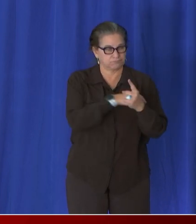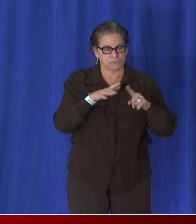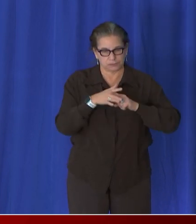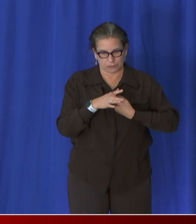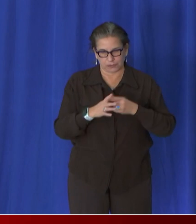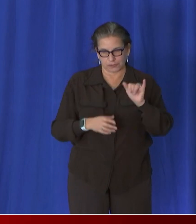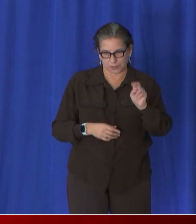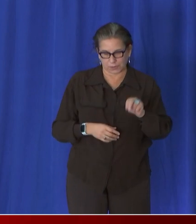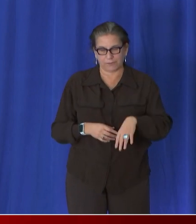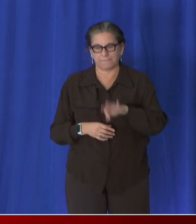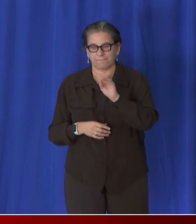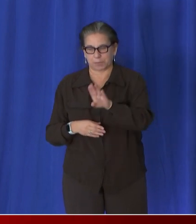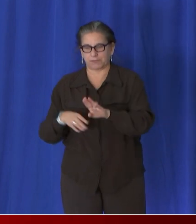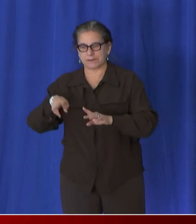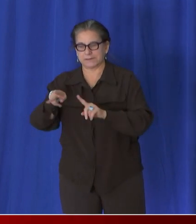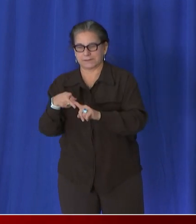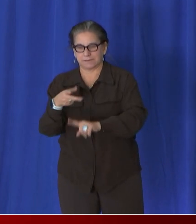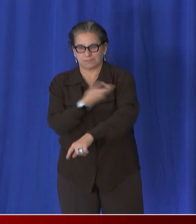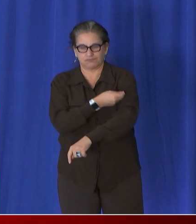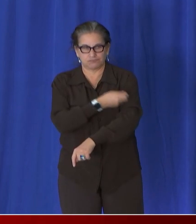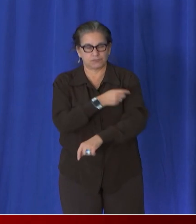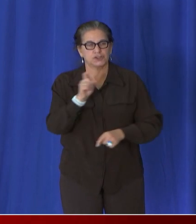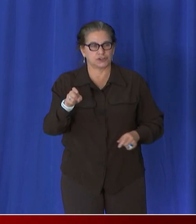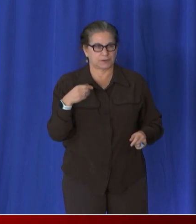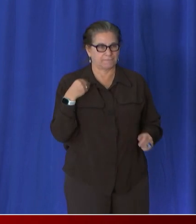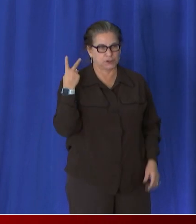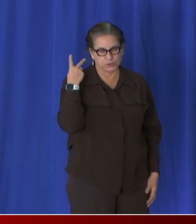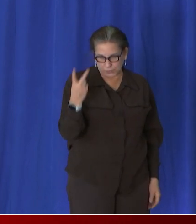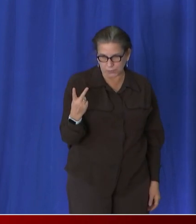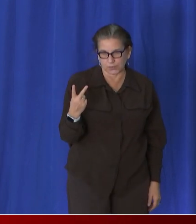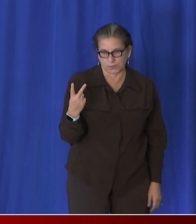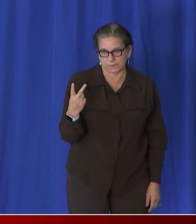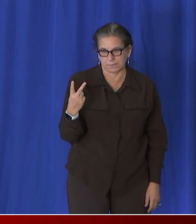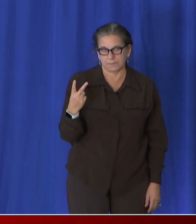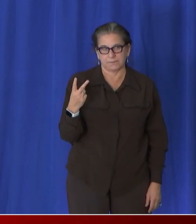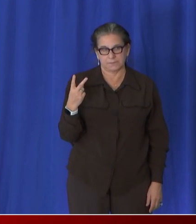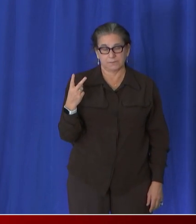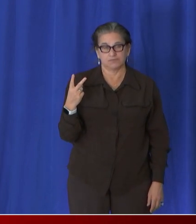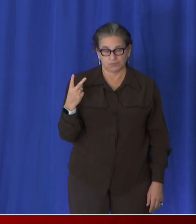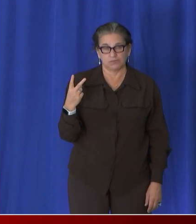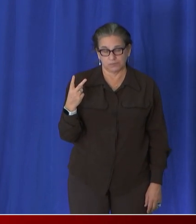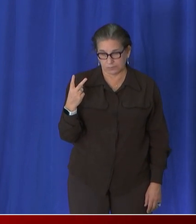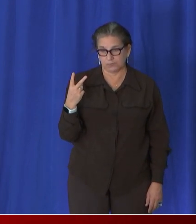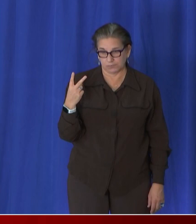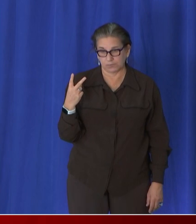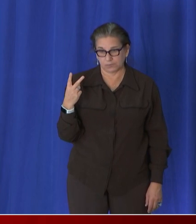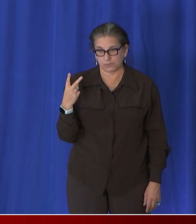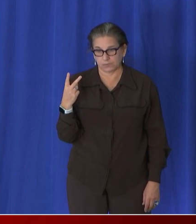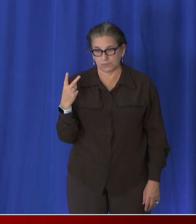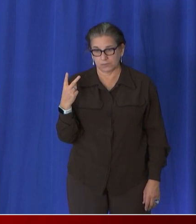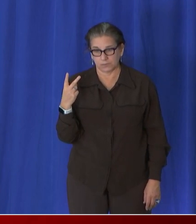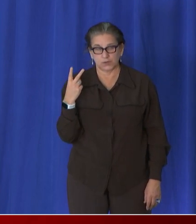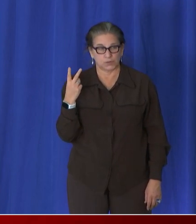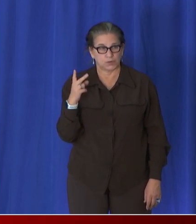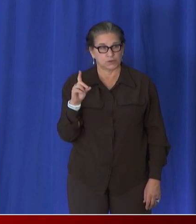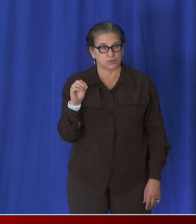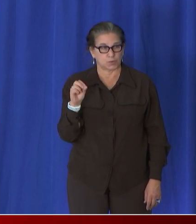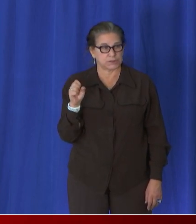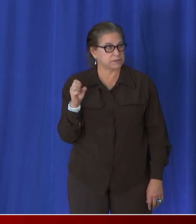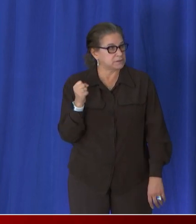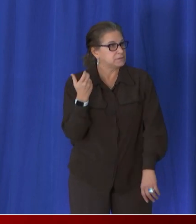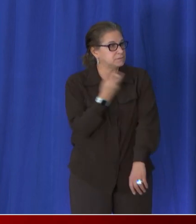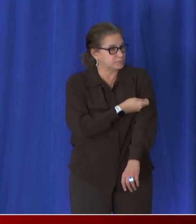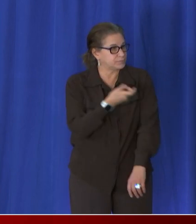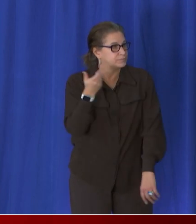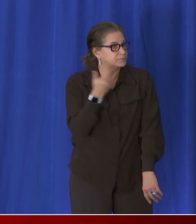January 15th. The places that will require a vaccine are